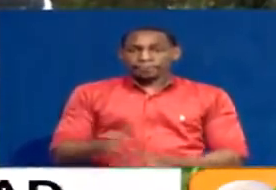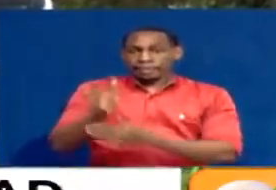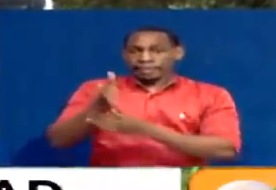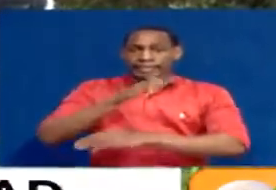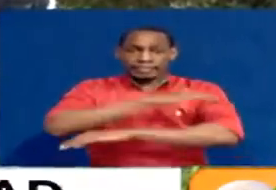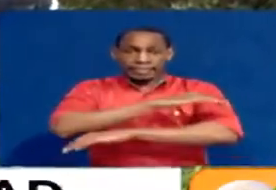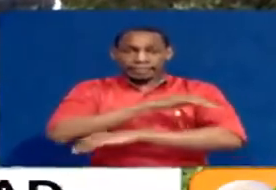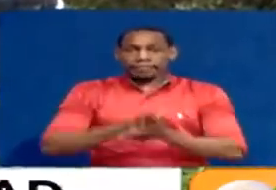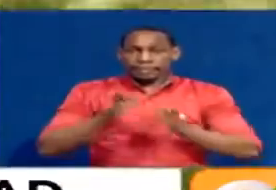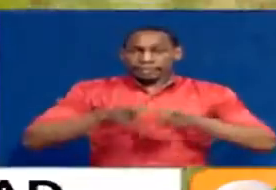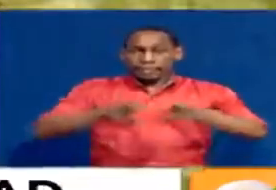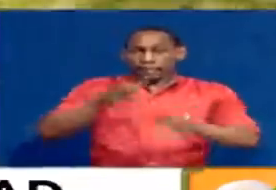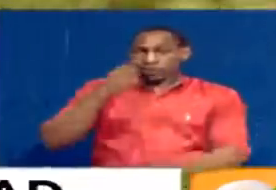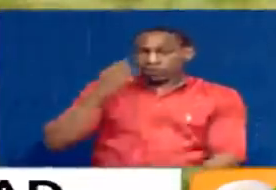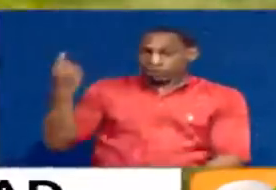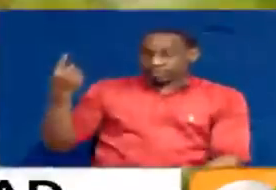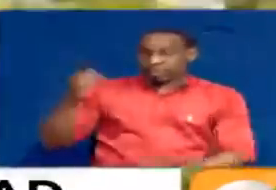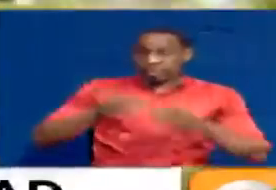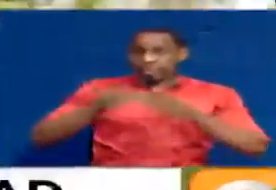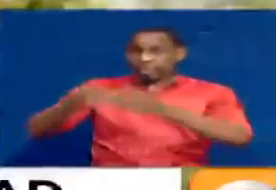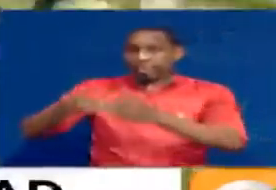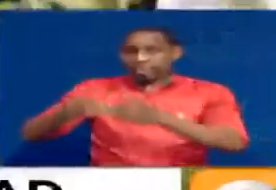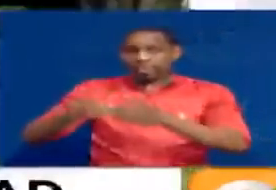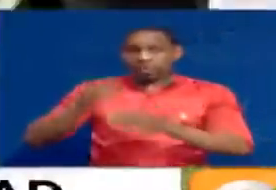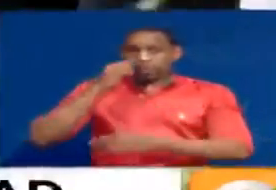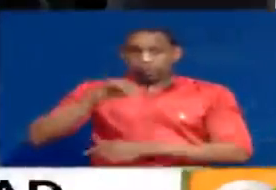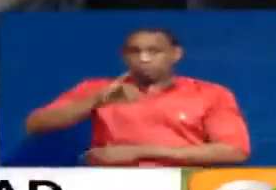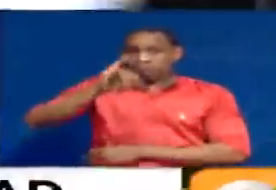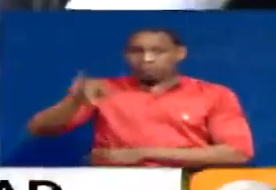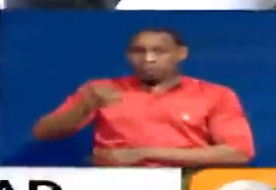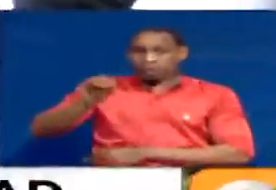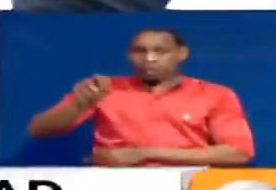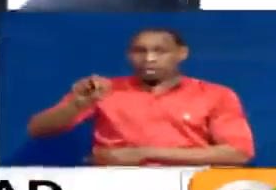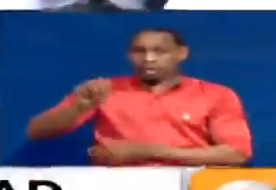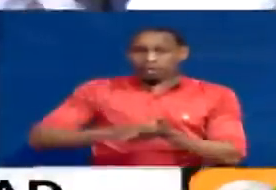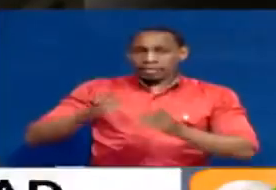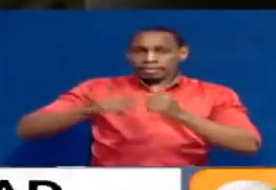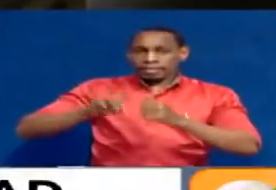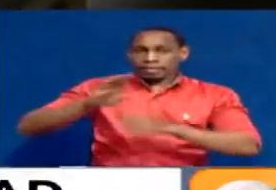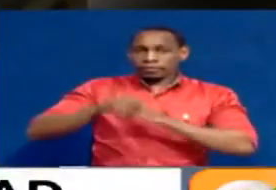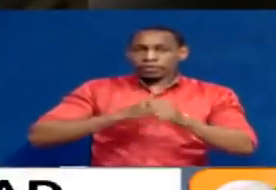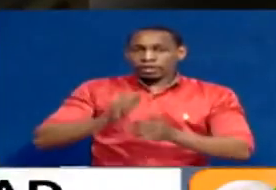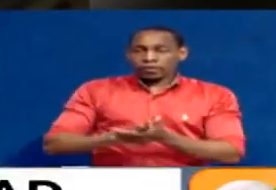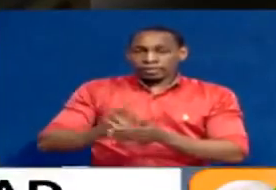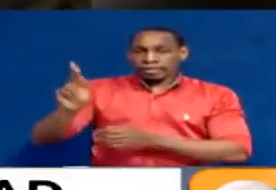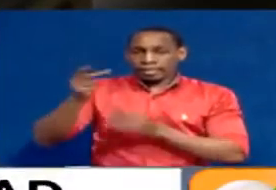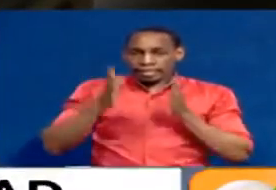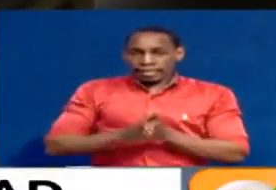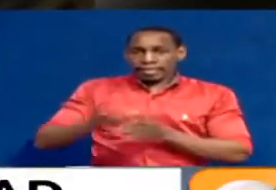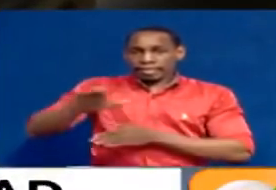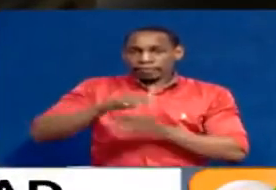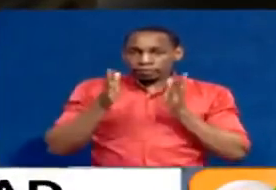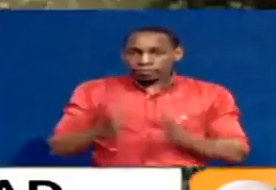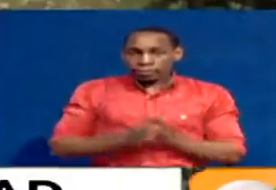Thursday evening, along this road that leads to the homestead of Joannah Stutchburry, the 64-year-old Kenya environmentalist met